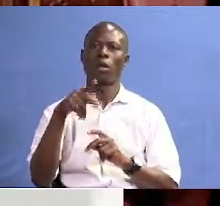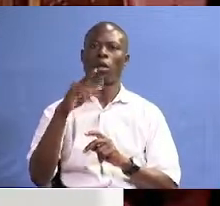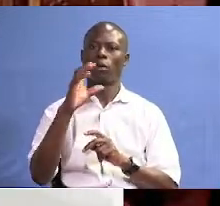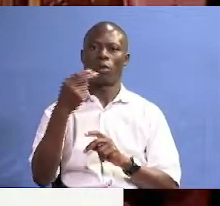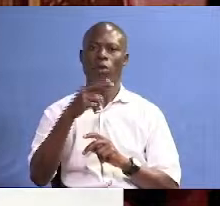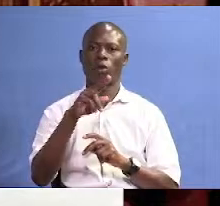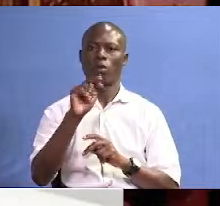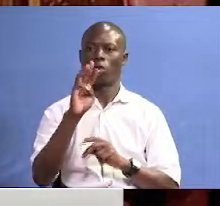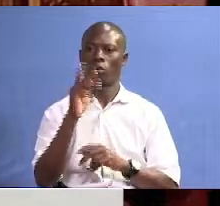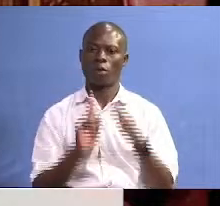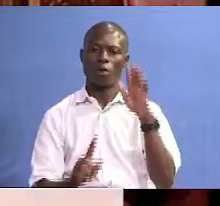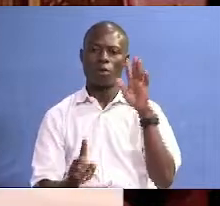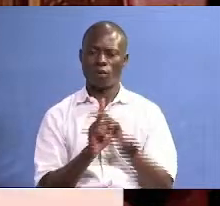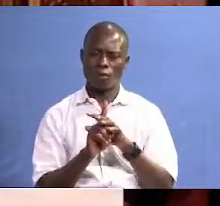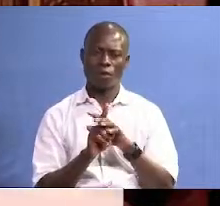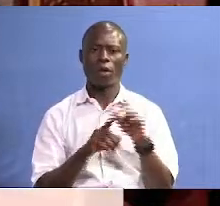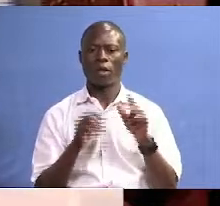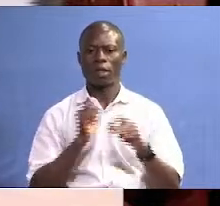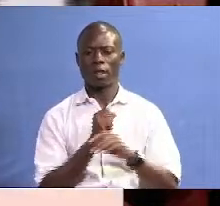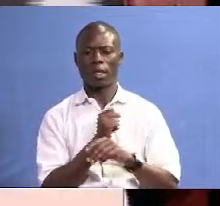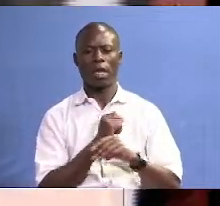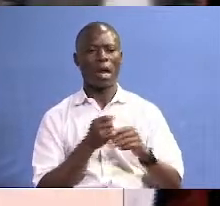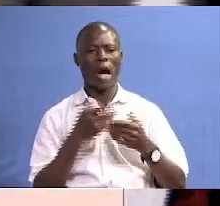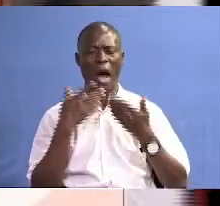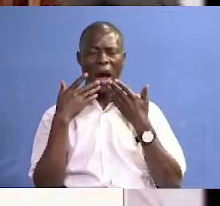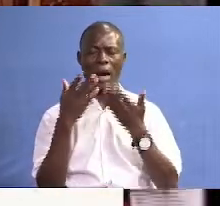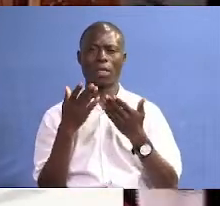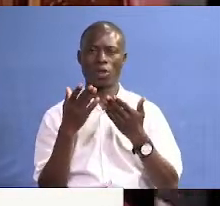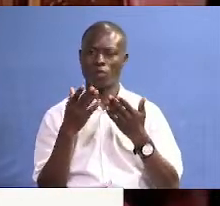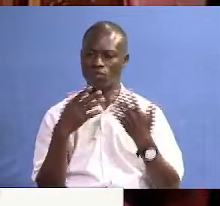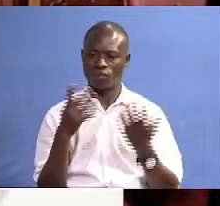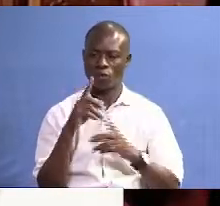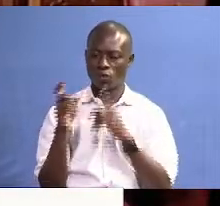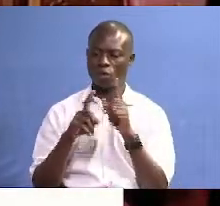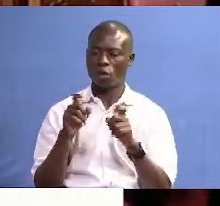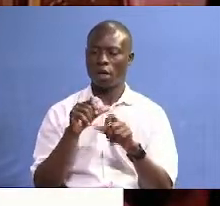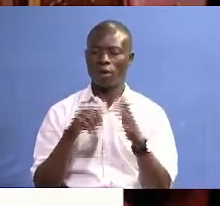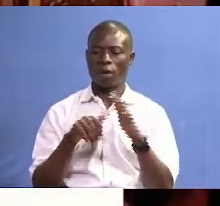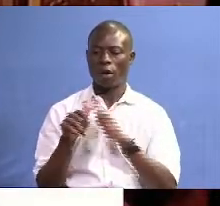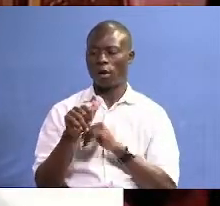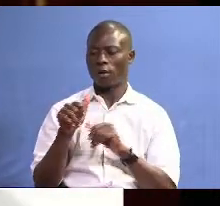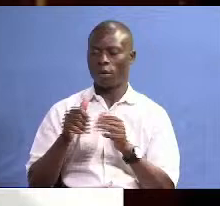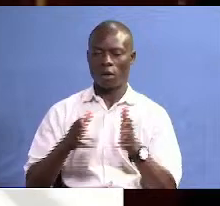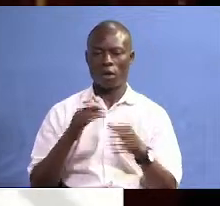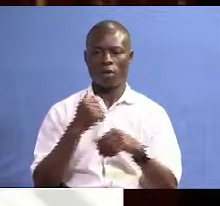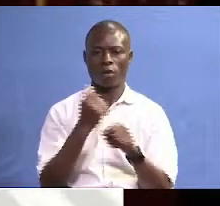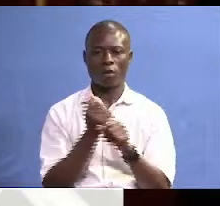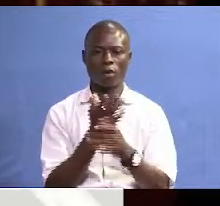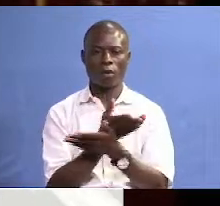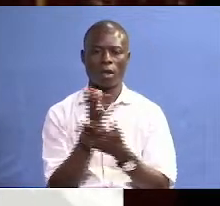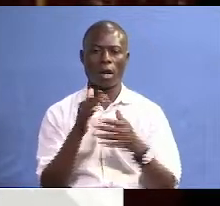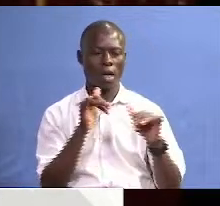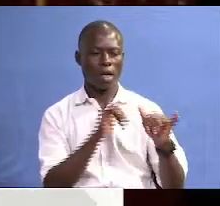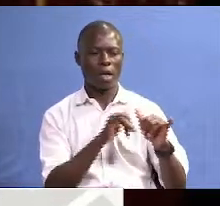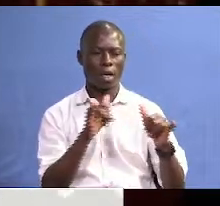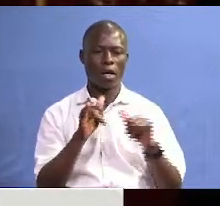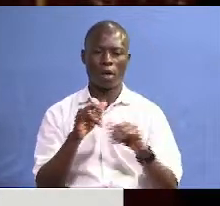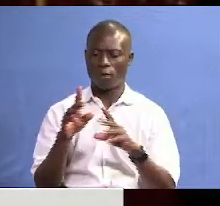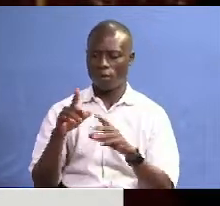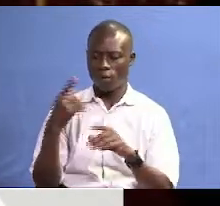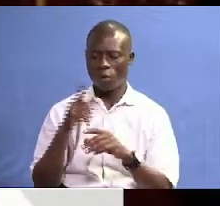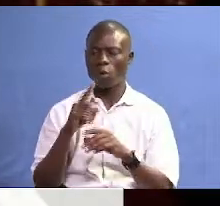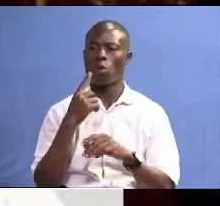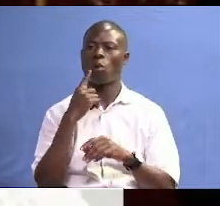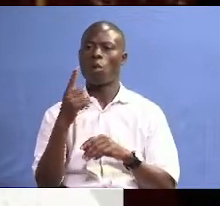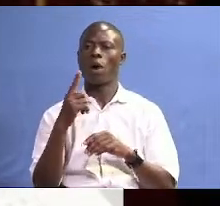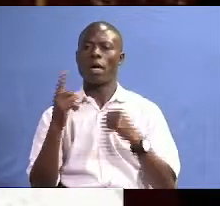before the Senate to answer questions regarding his performance. Murkomen told the Senate his ministry had a pending bill of 165